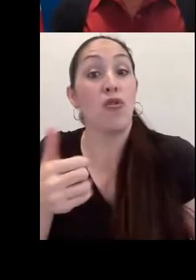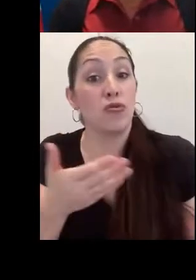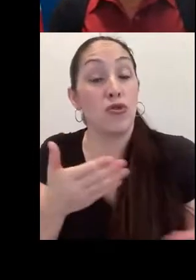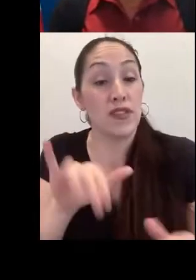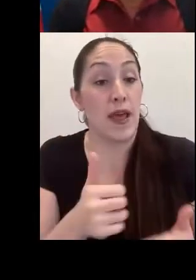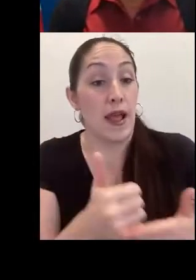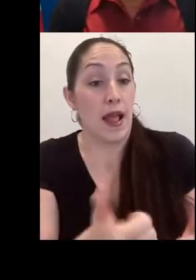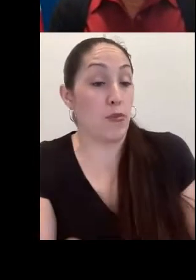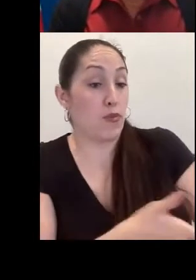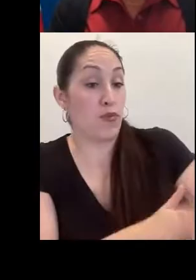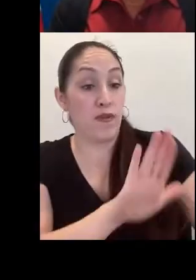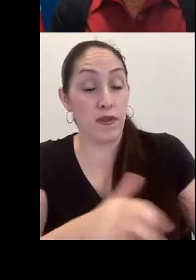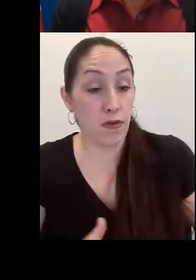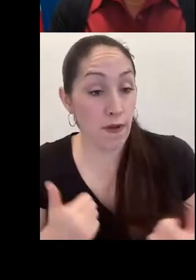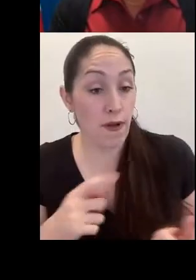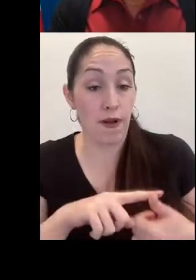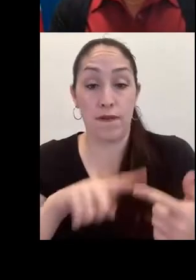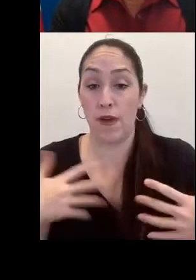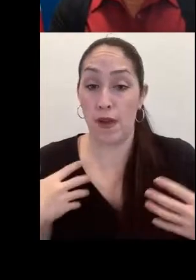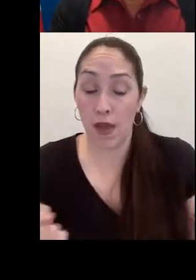and quality of life.